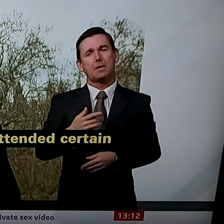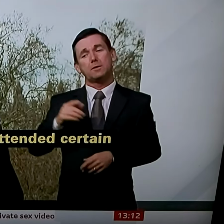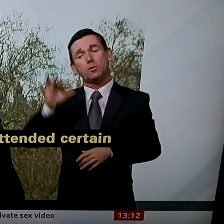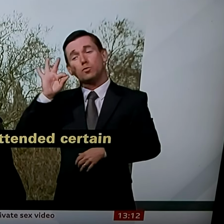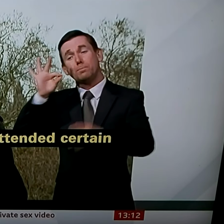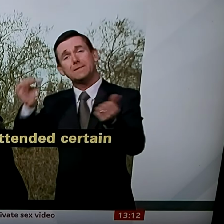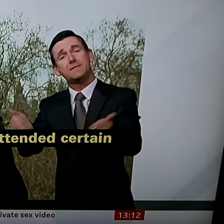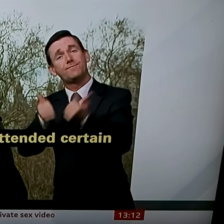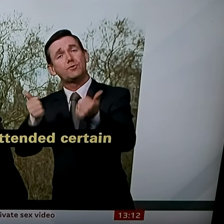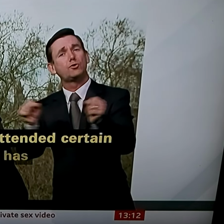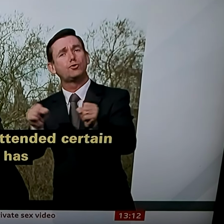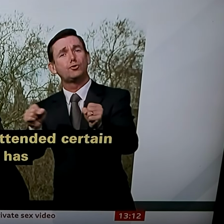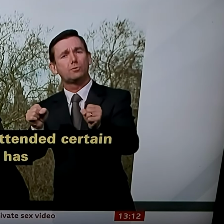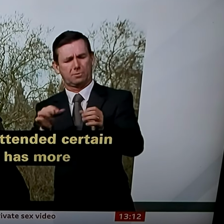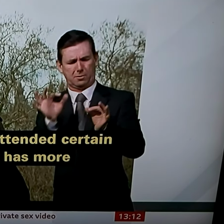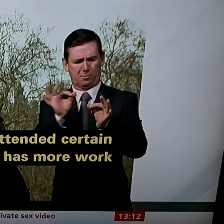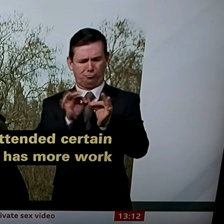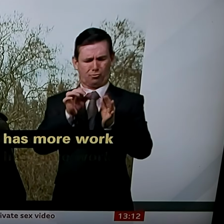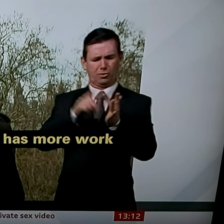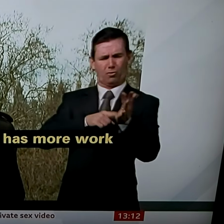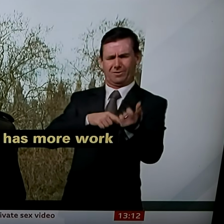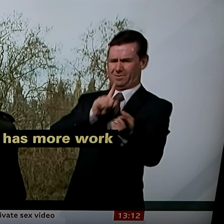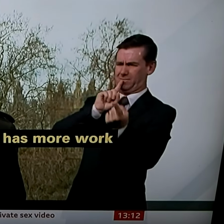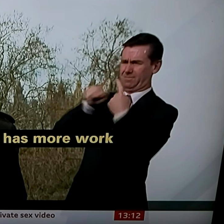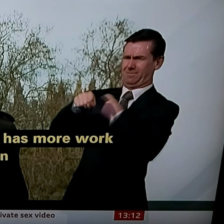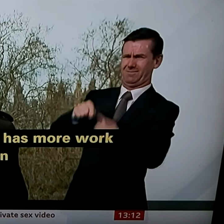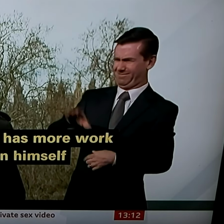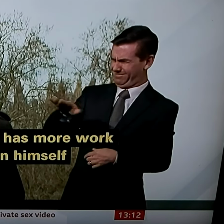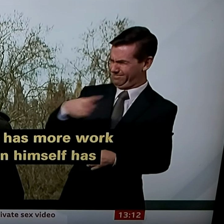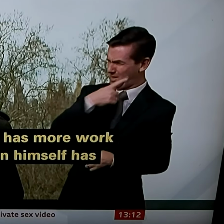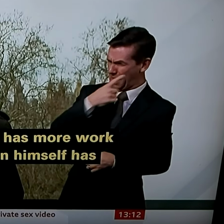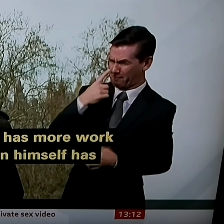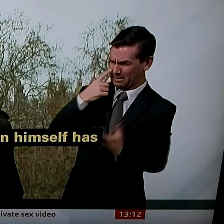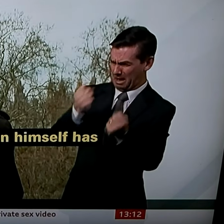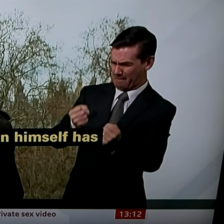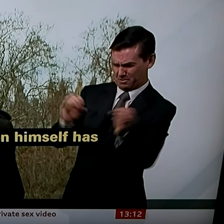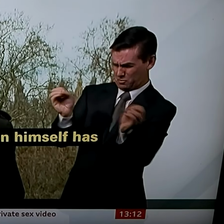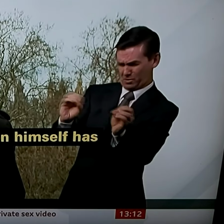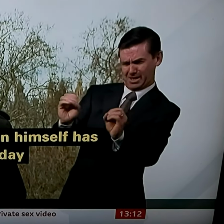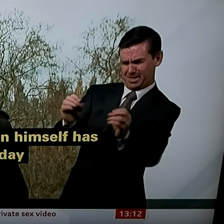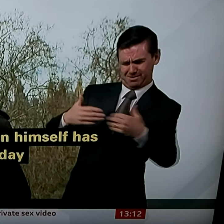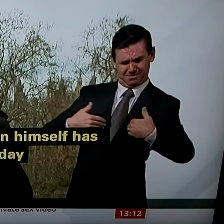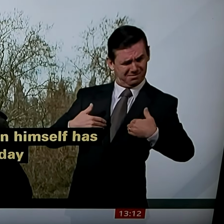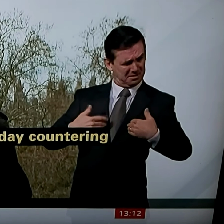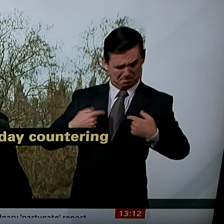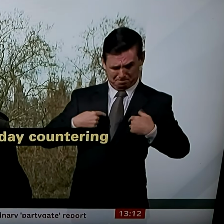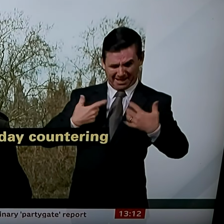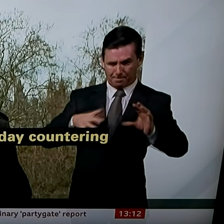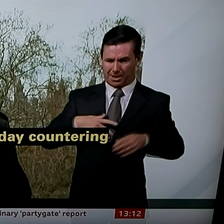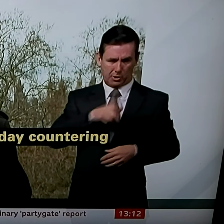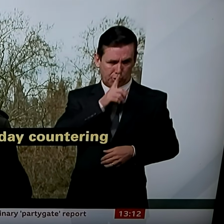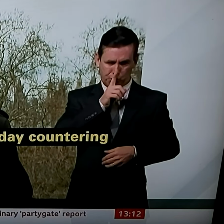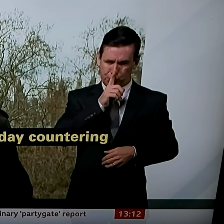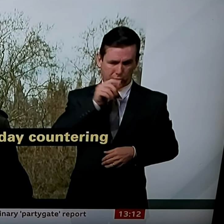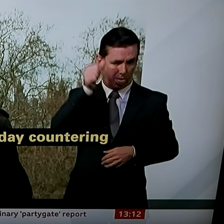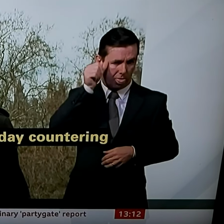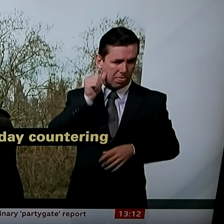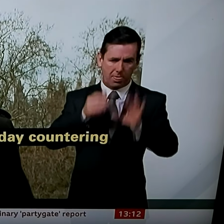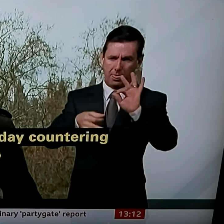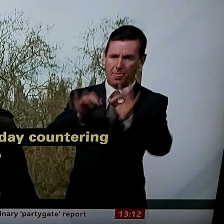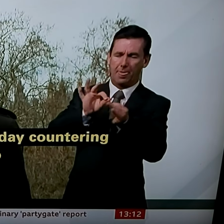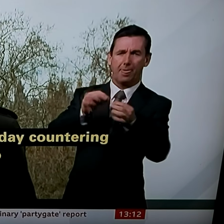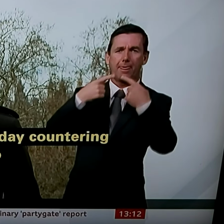statement today countering that, saying that there is no evidence that he knowingly or recklessly misled MPs. And he's